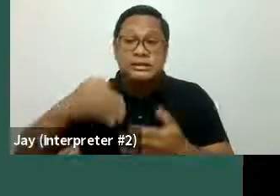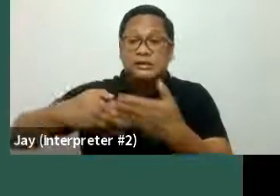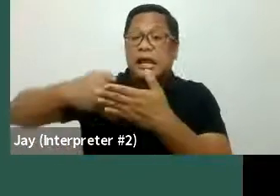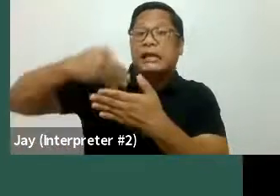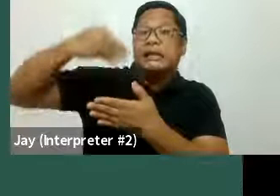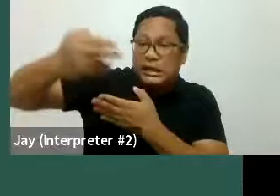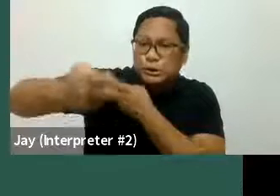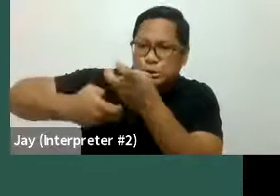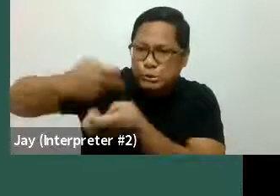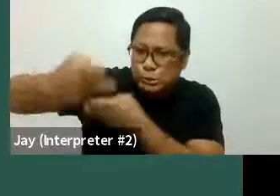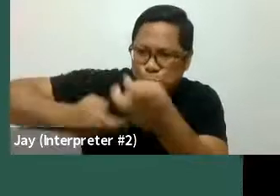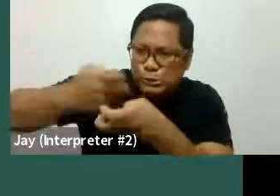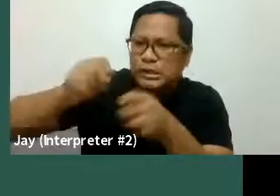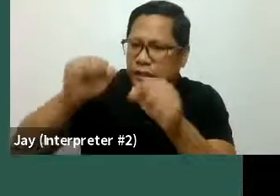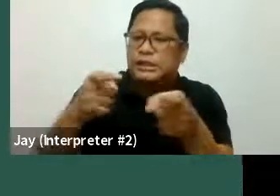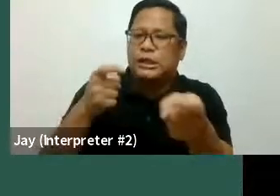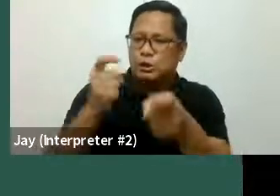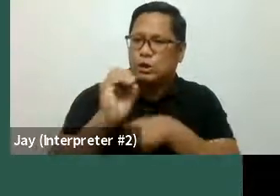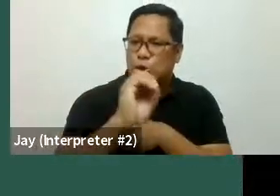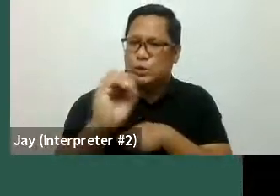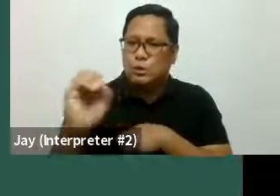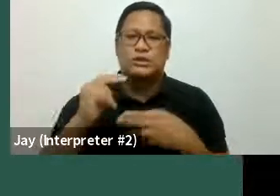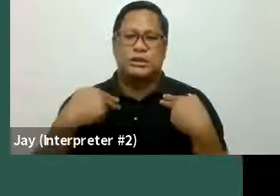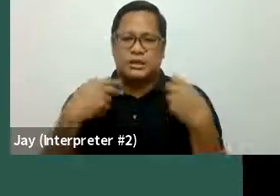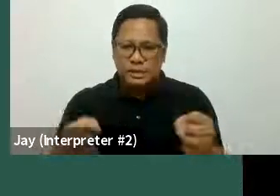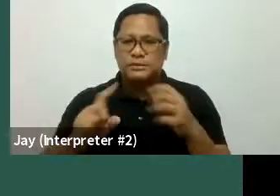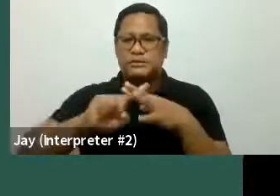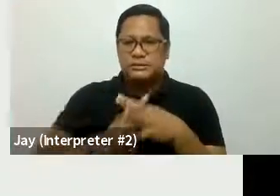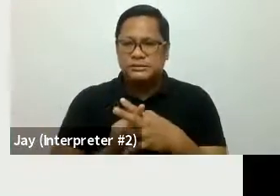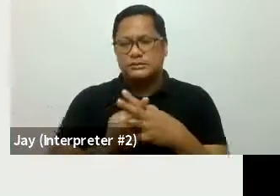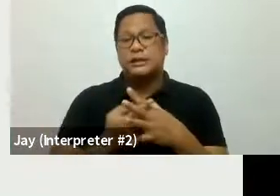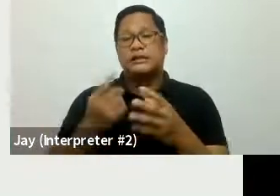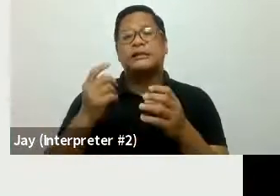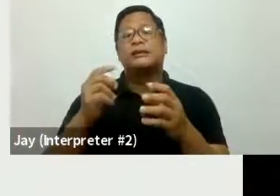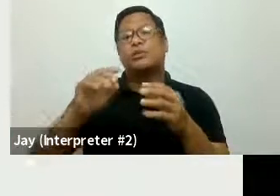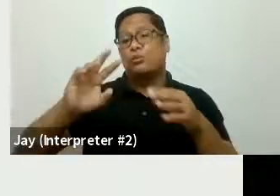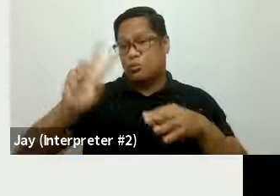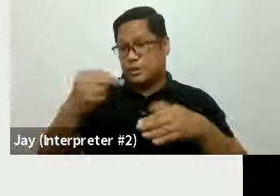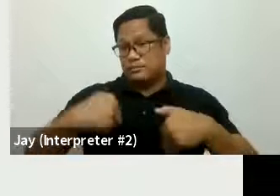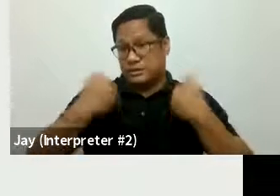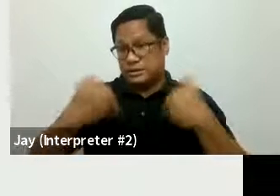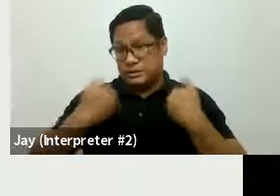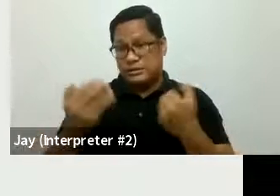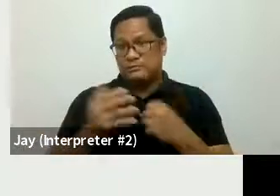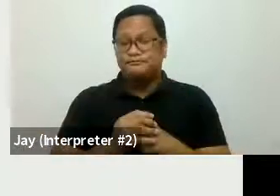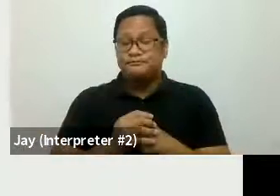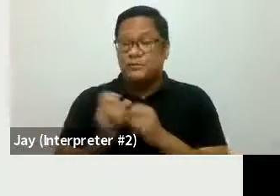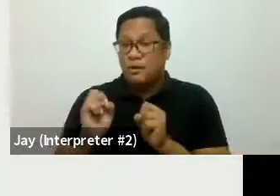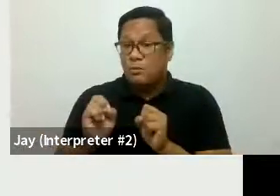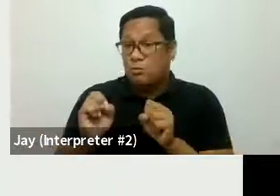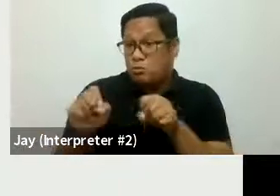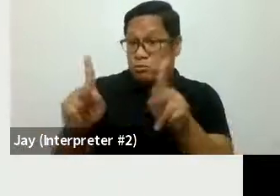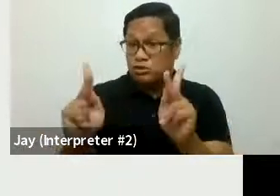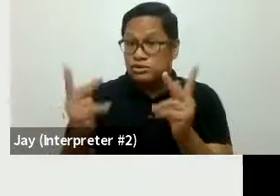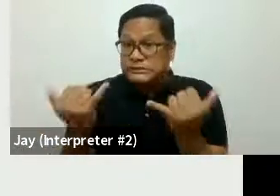are able to take control of their health. And habit starts when they are really young. So the opportunities we have